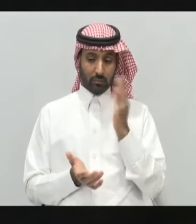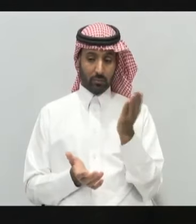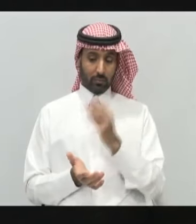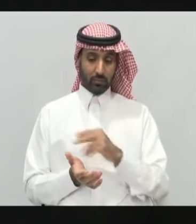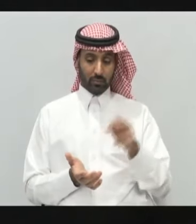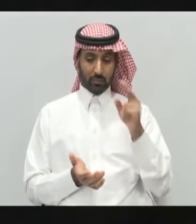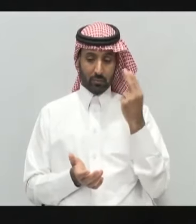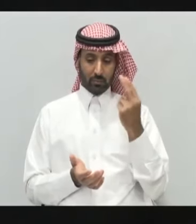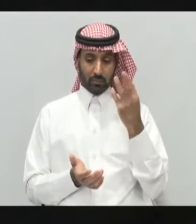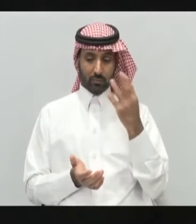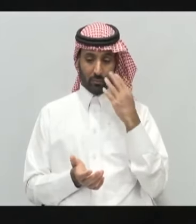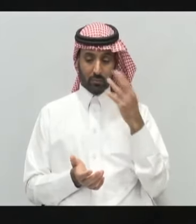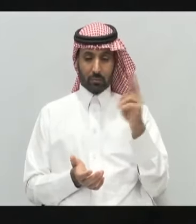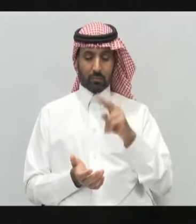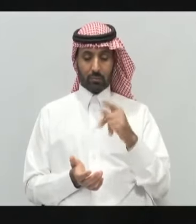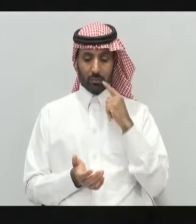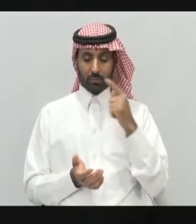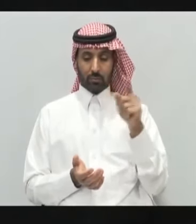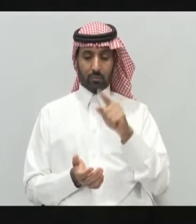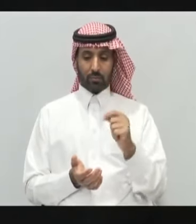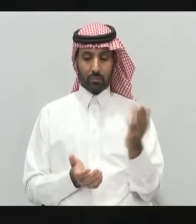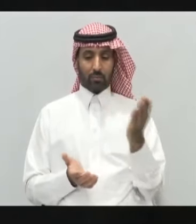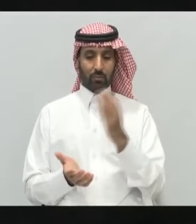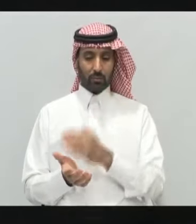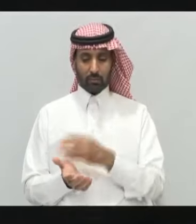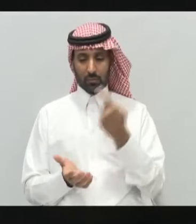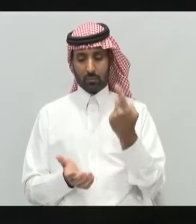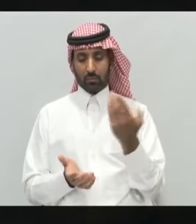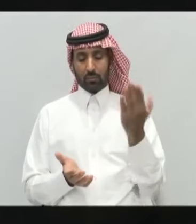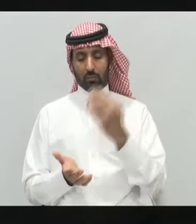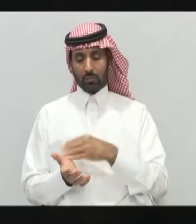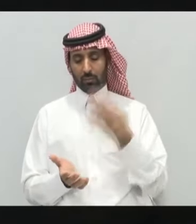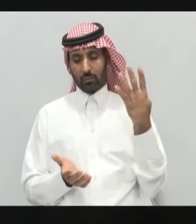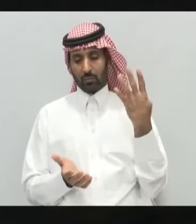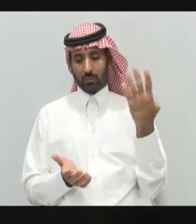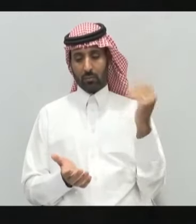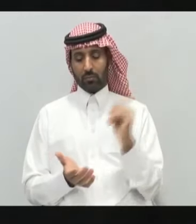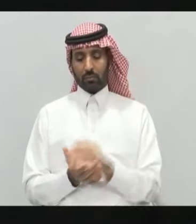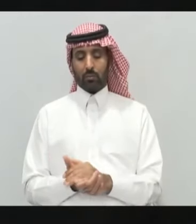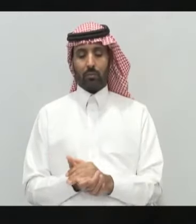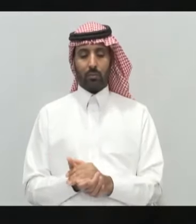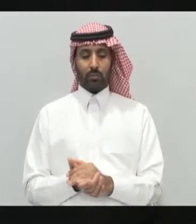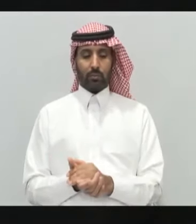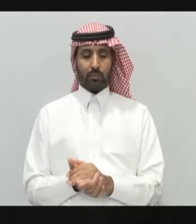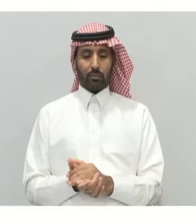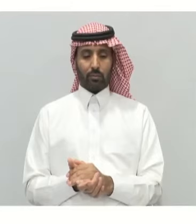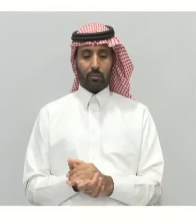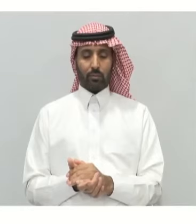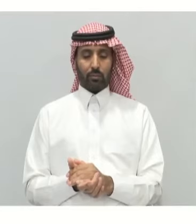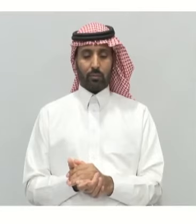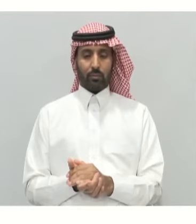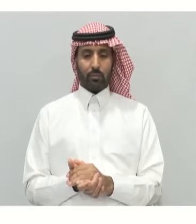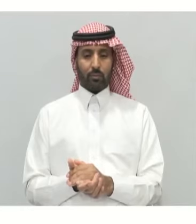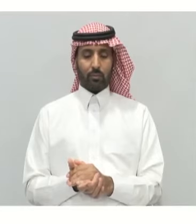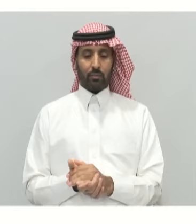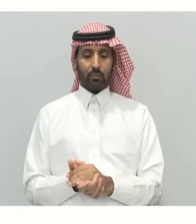the first or the first group of questions. Question from one until question number four. Now,